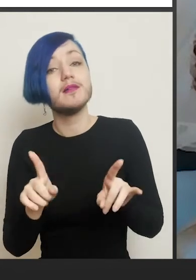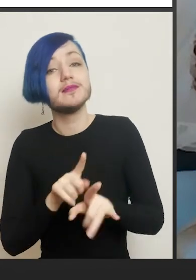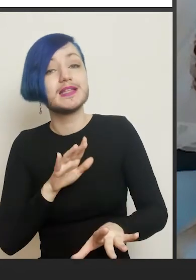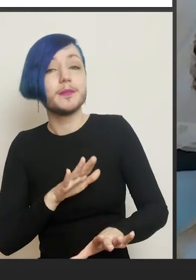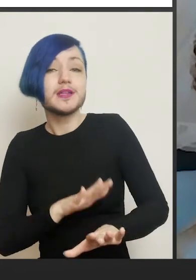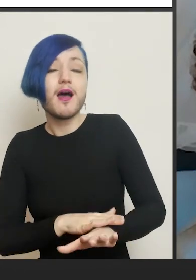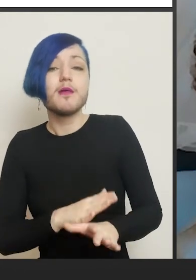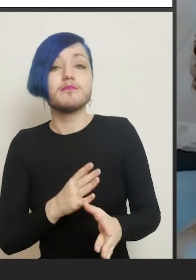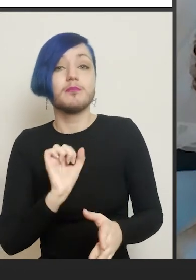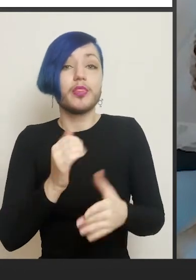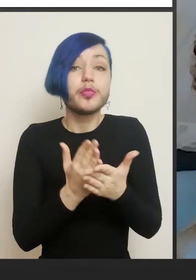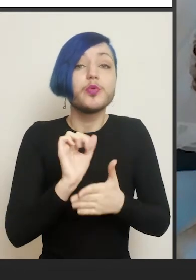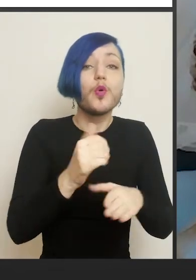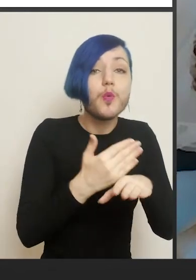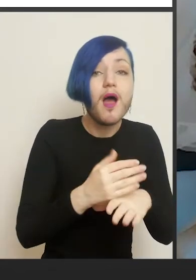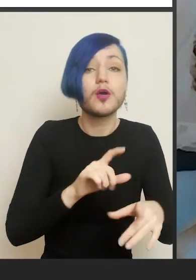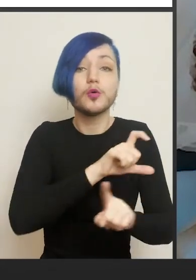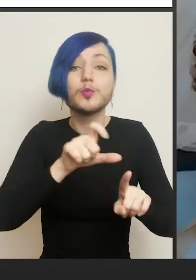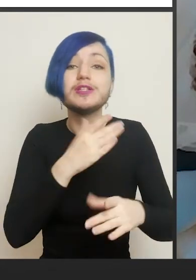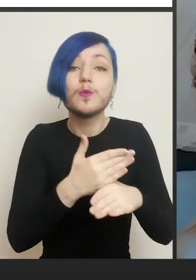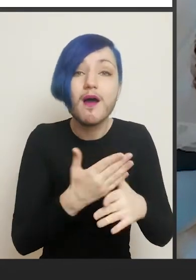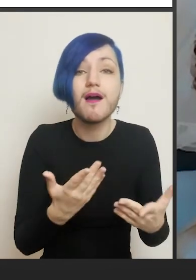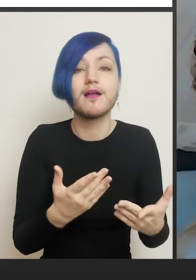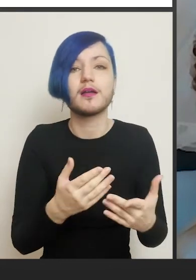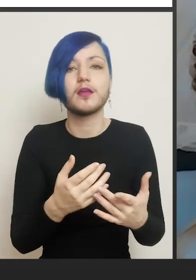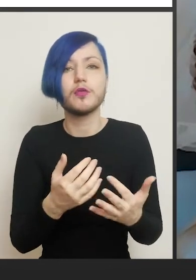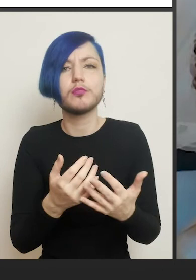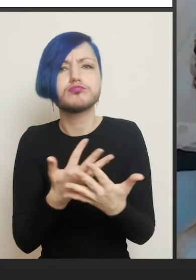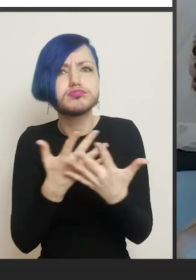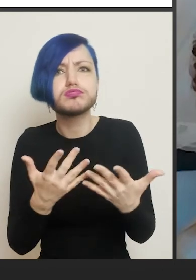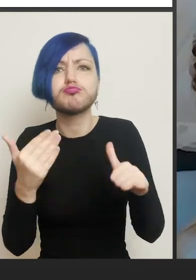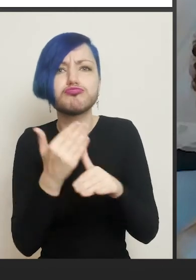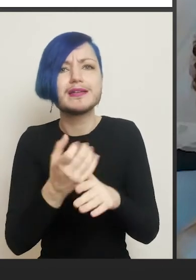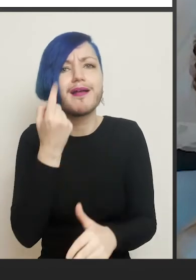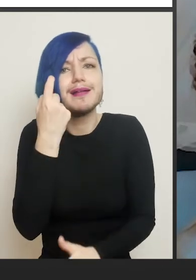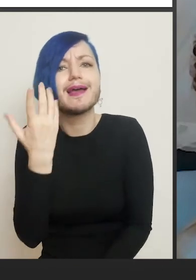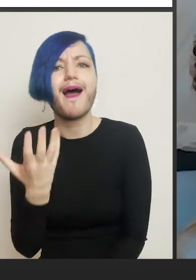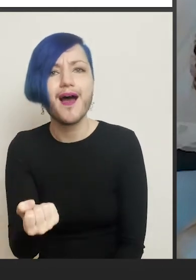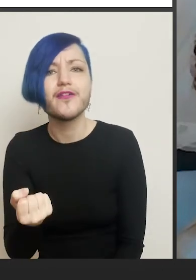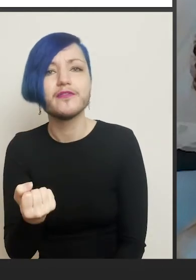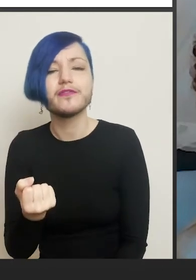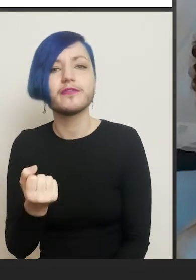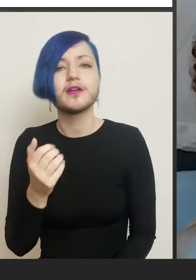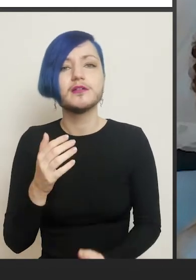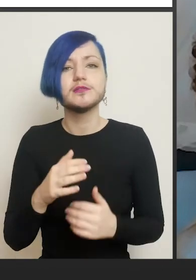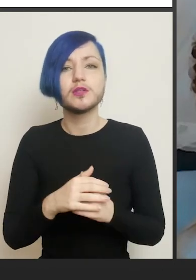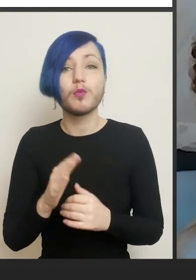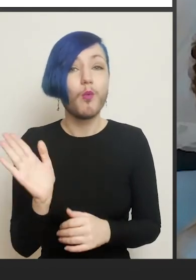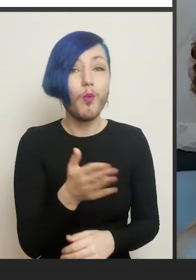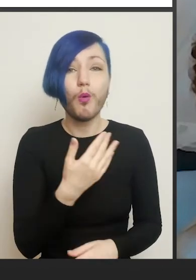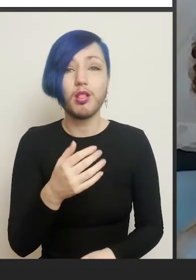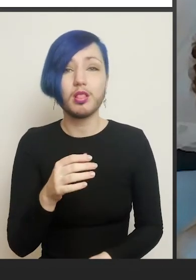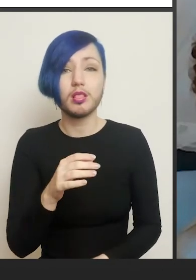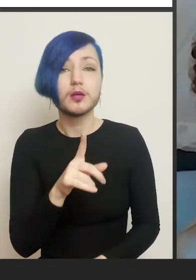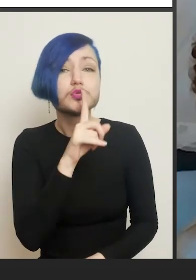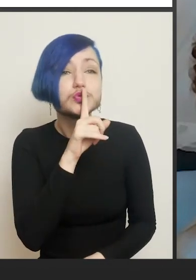also because of the work that you do with the community, you have these great practical ideas, which everyone should sit up and